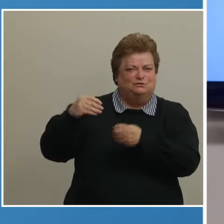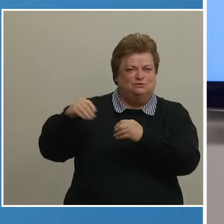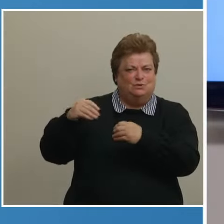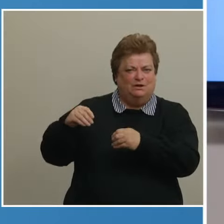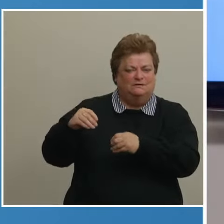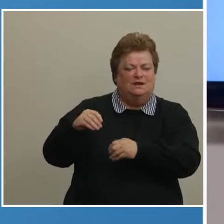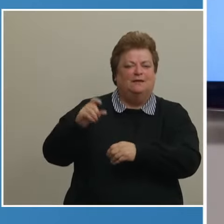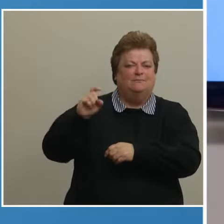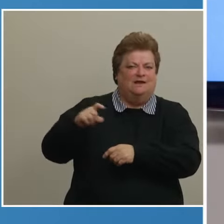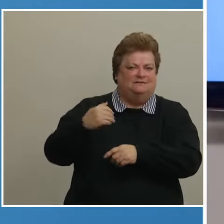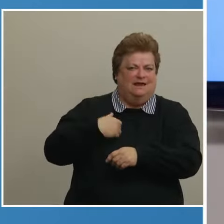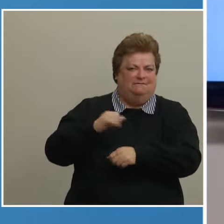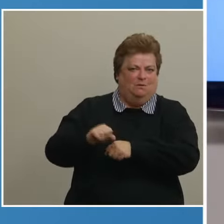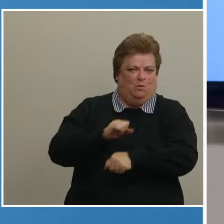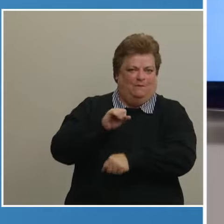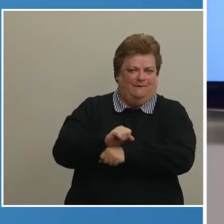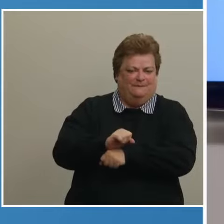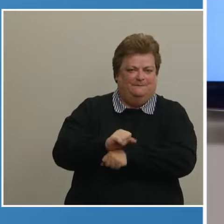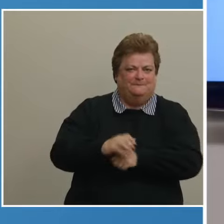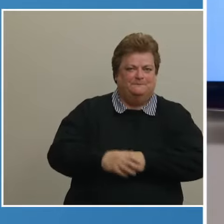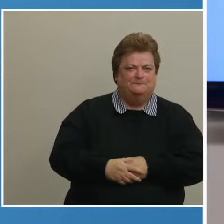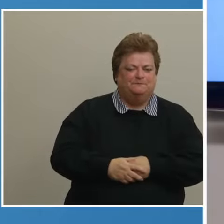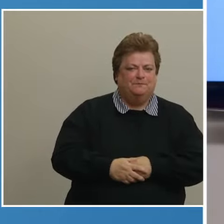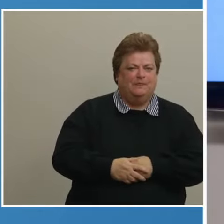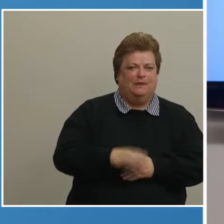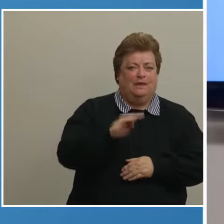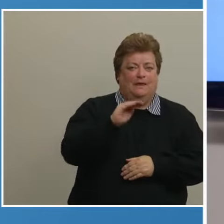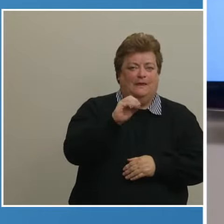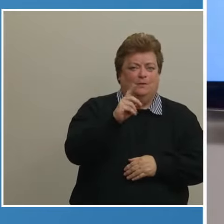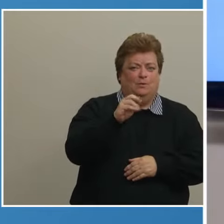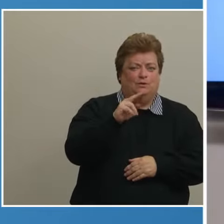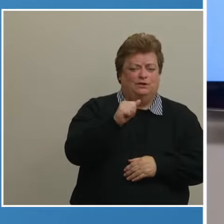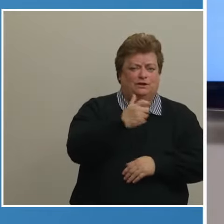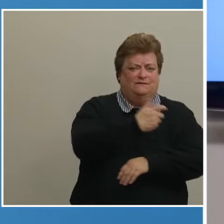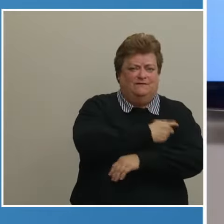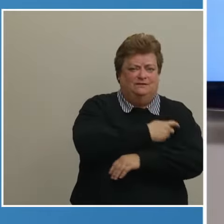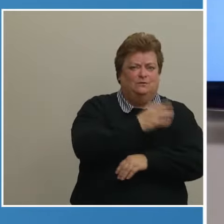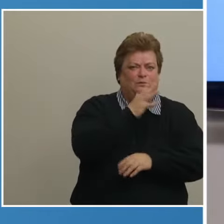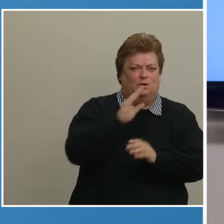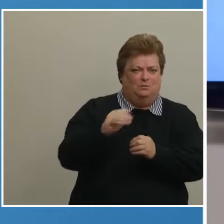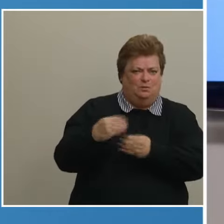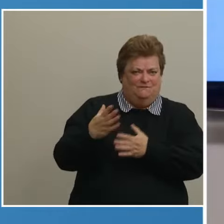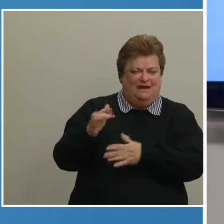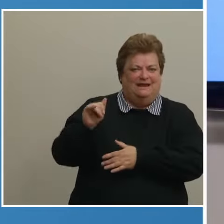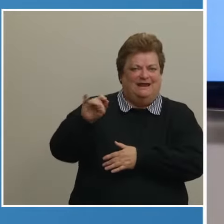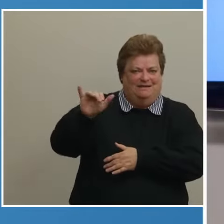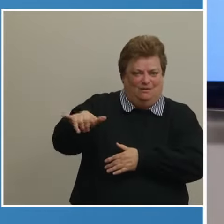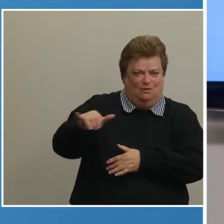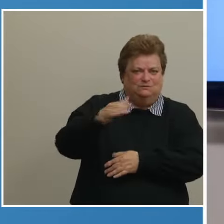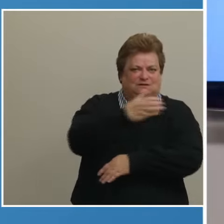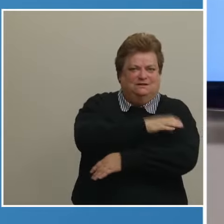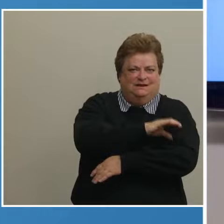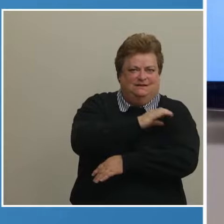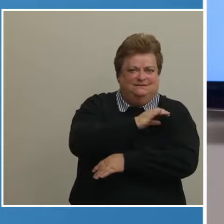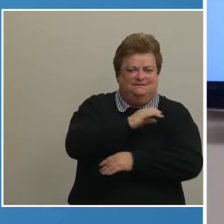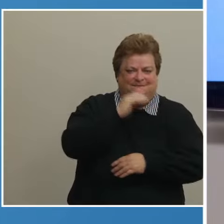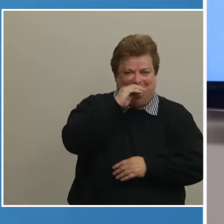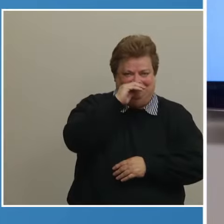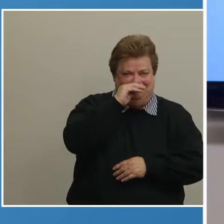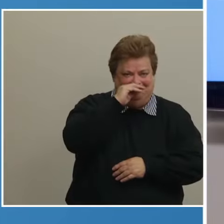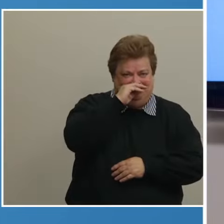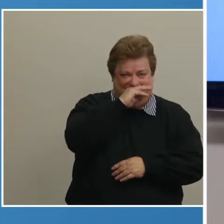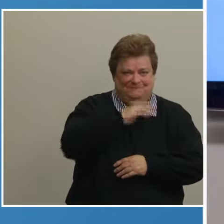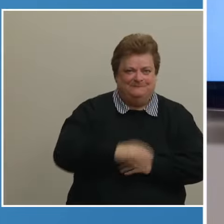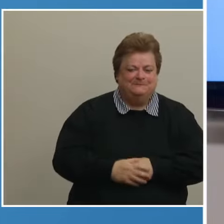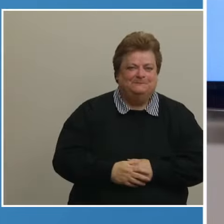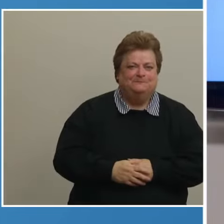by appointment. And Moderna vaccine is being provided at those clinics. The